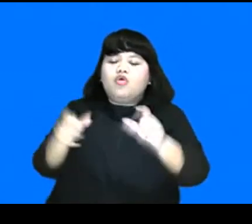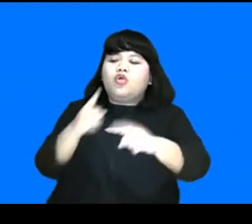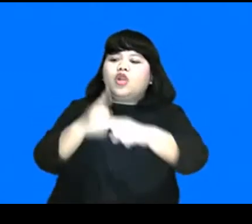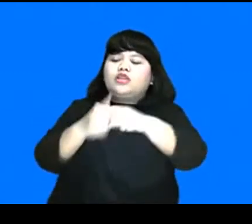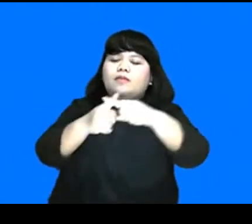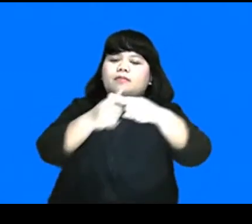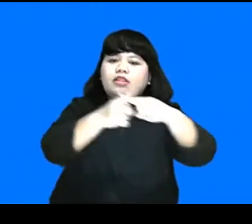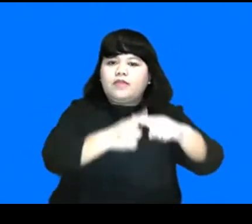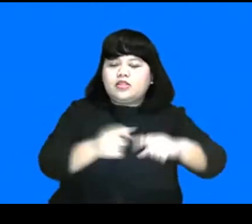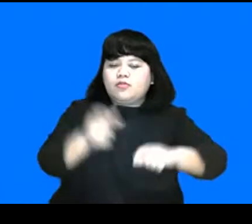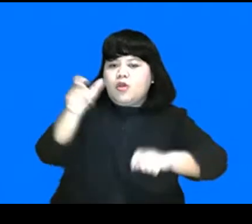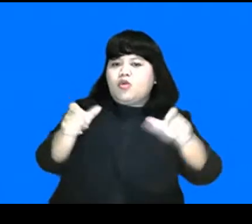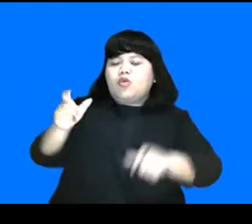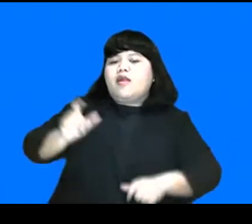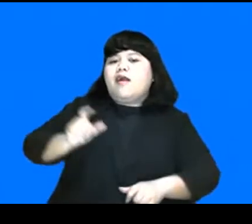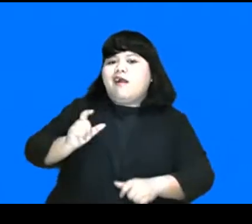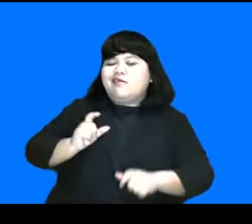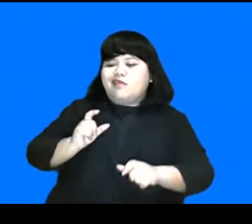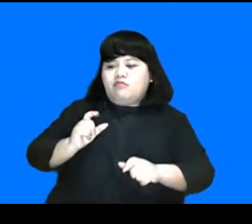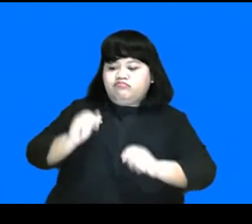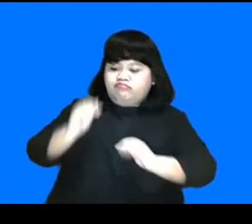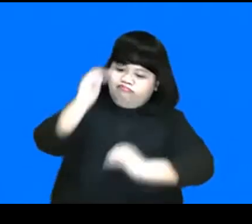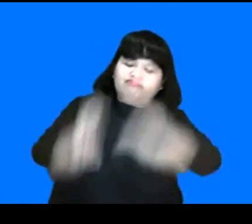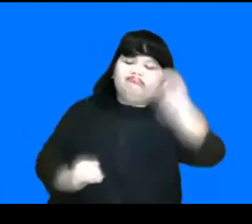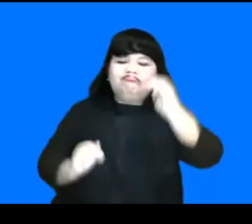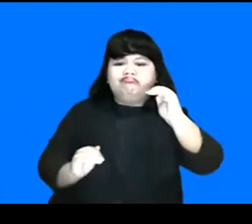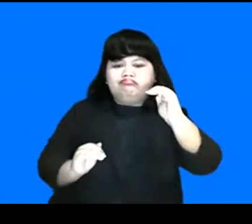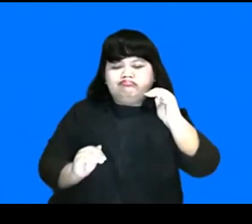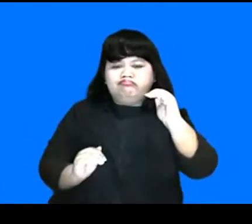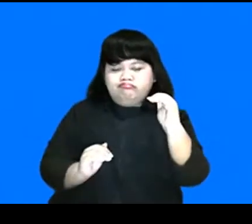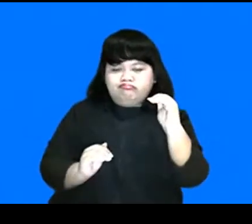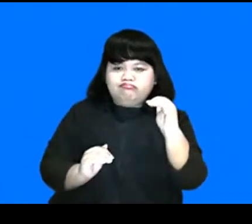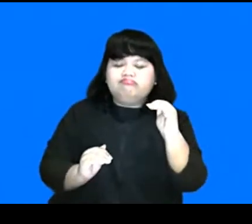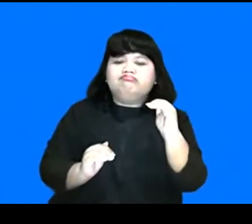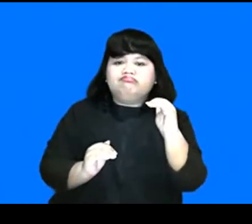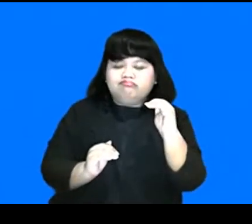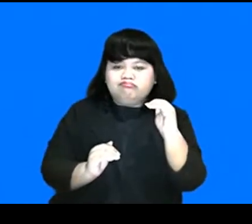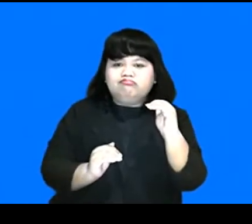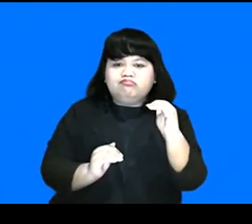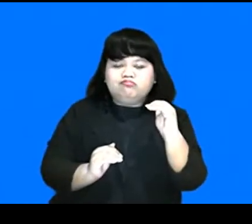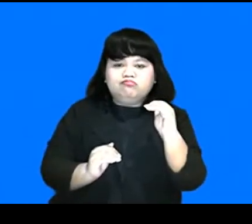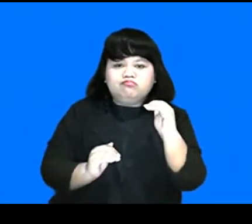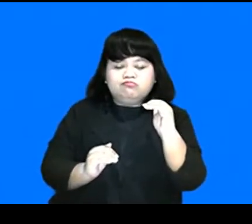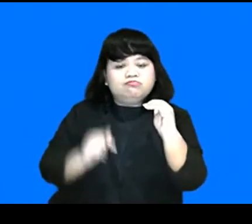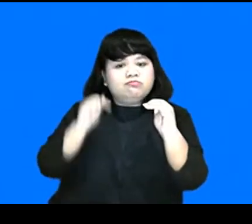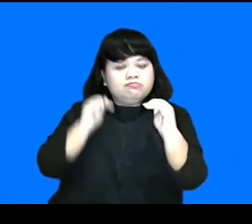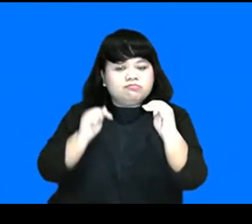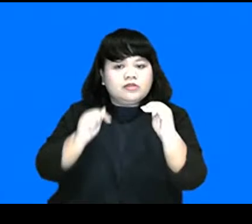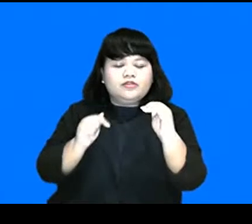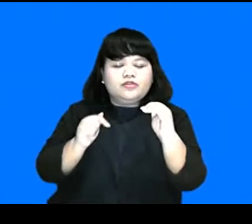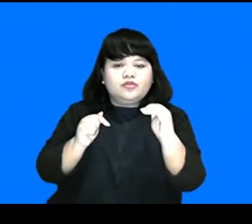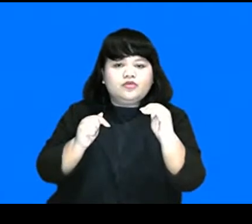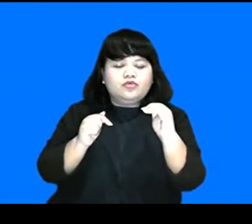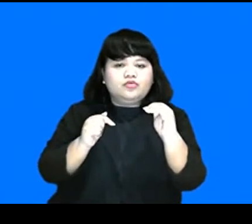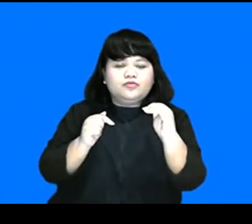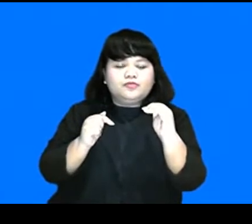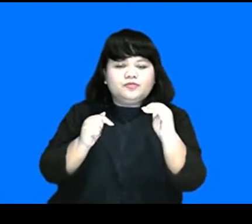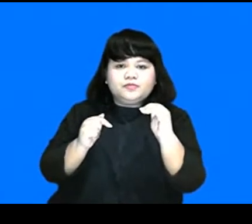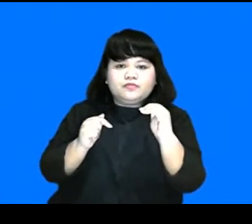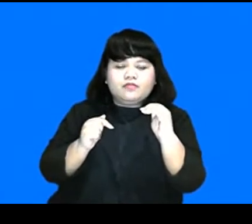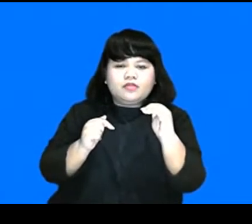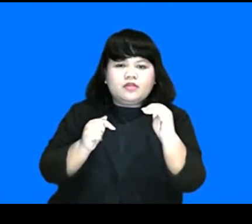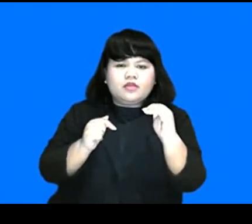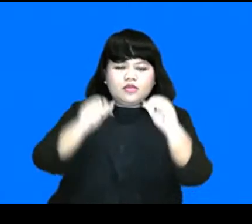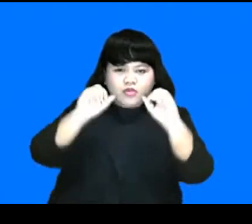income and wealth tax, and that has remarked our societies. Thus, we must enact a fair individual tax